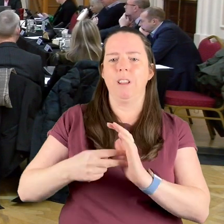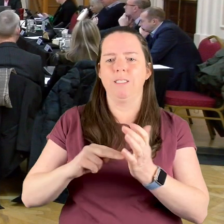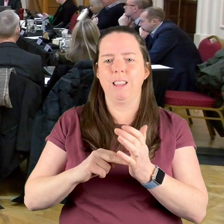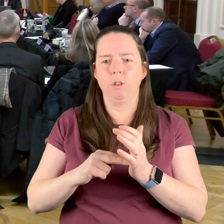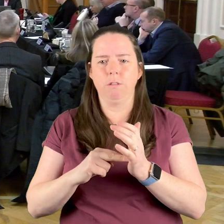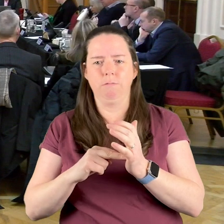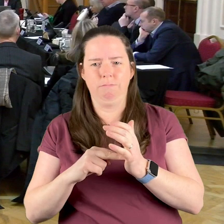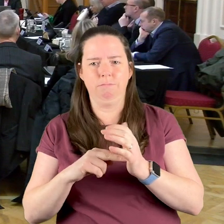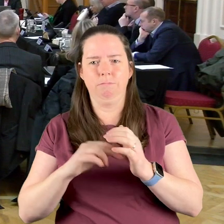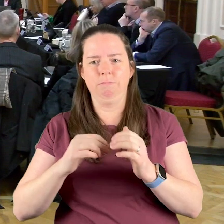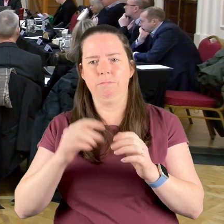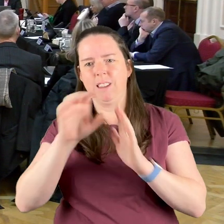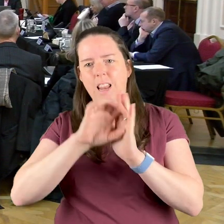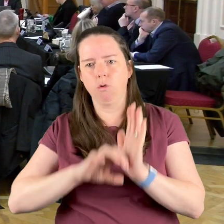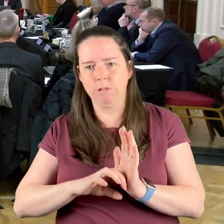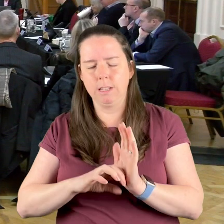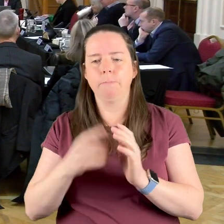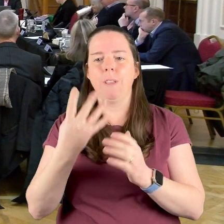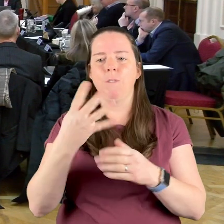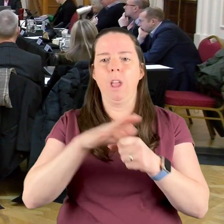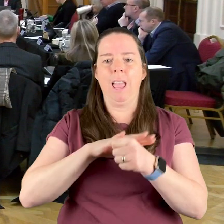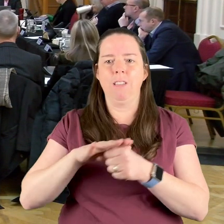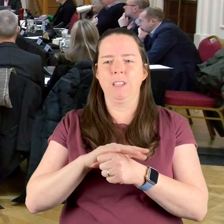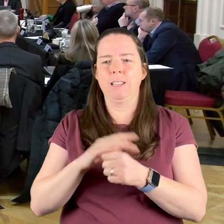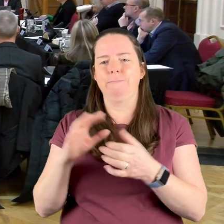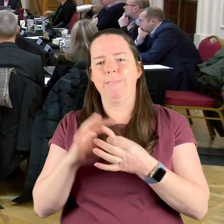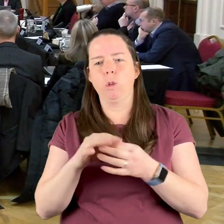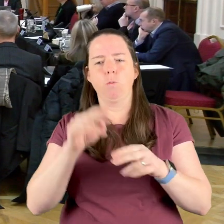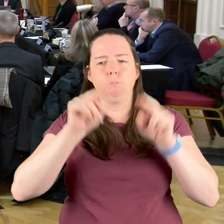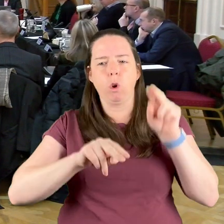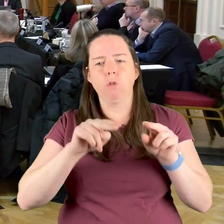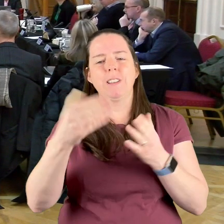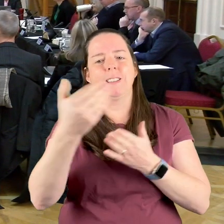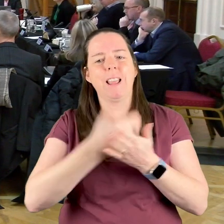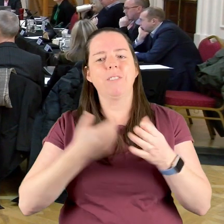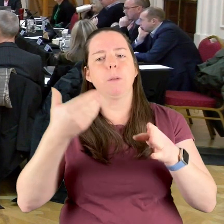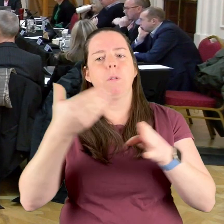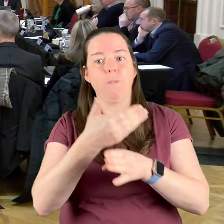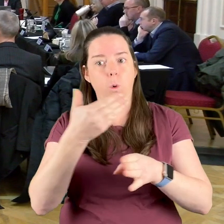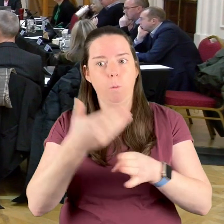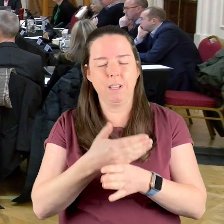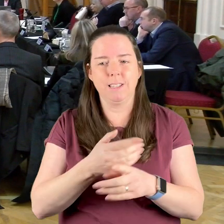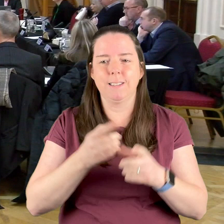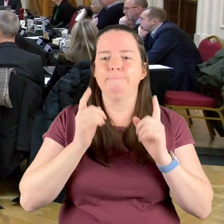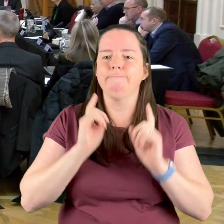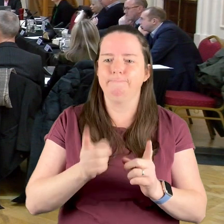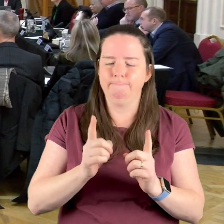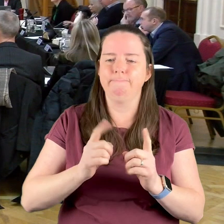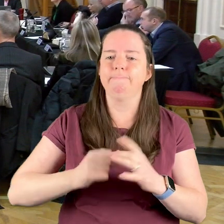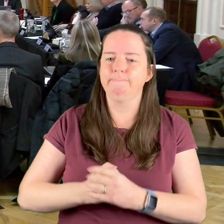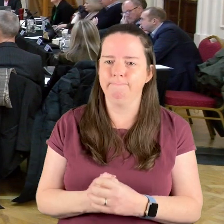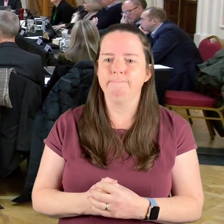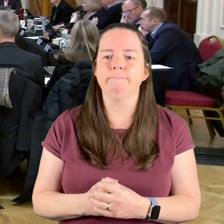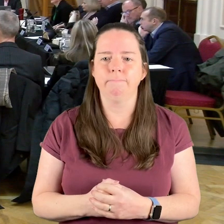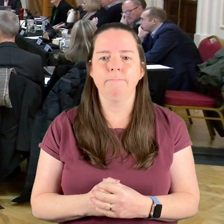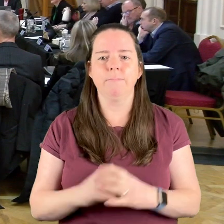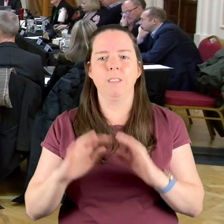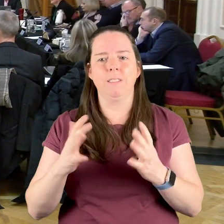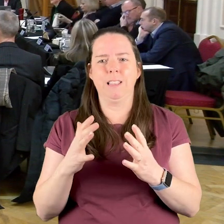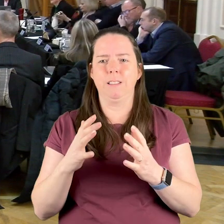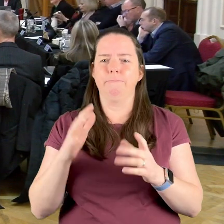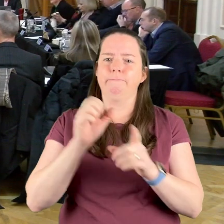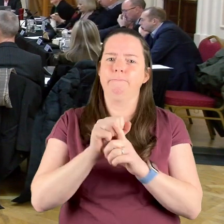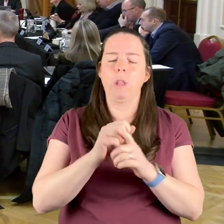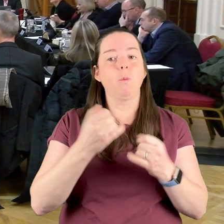own organizational culture is. And those 4 areas is about monitoring safety performance, and that is